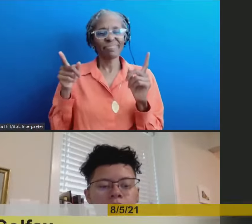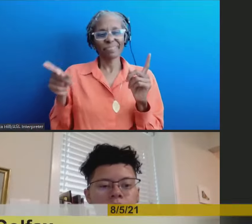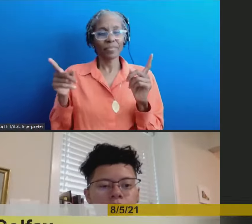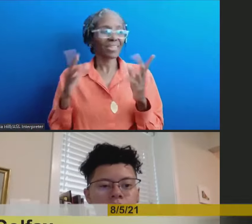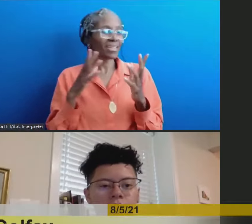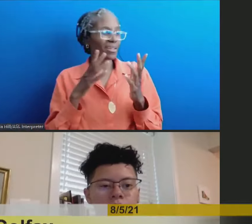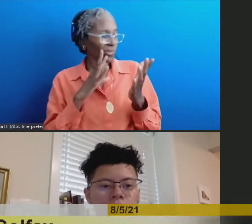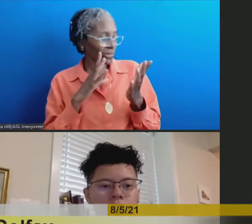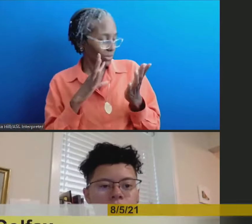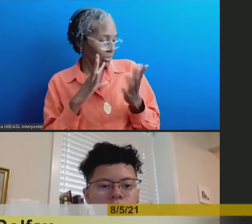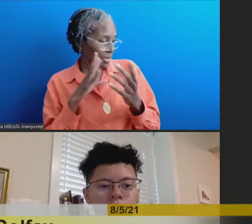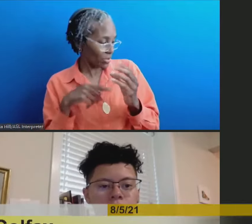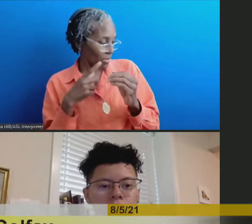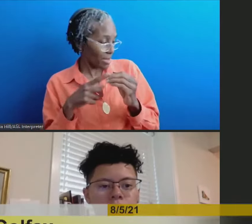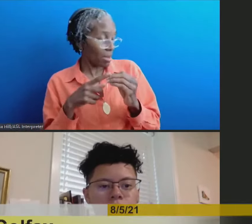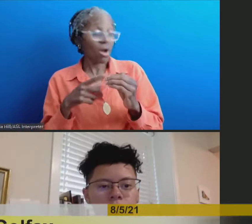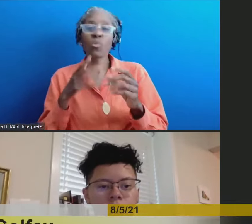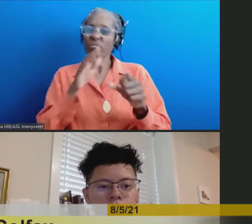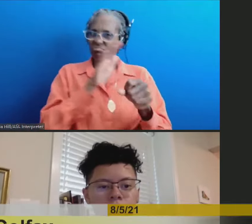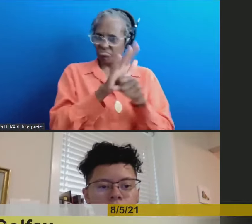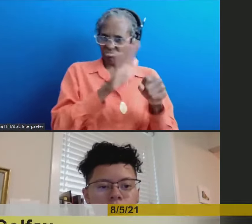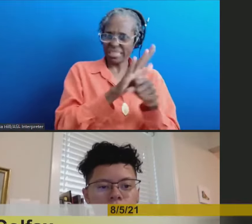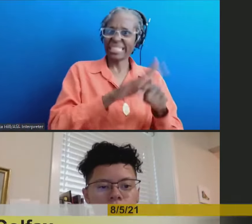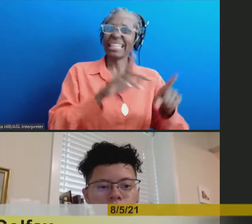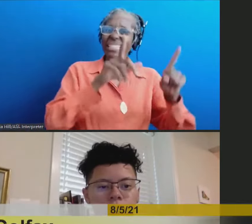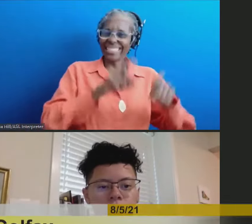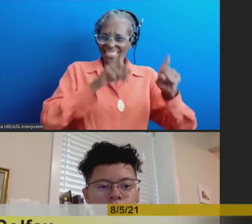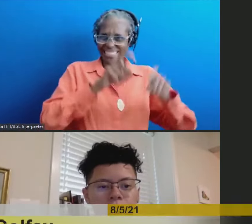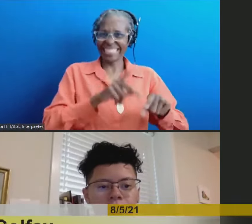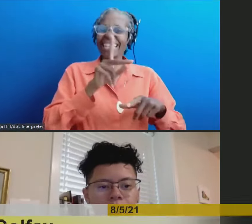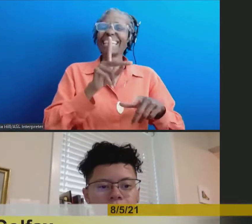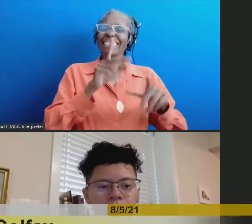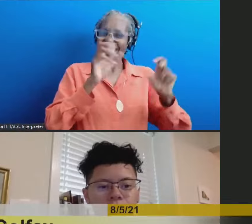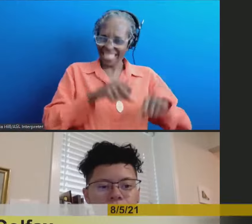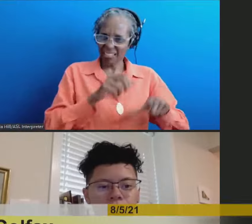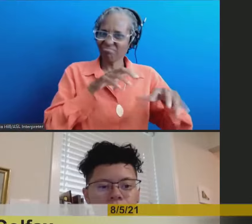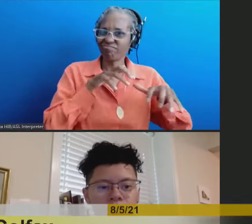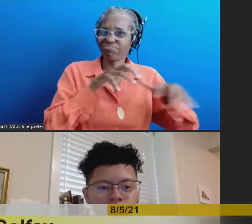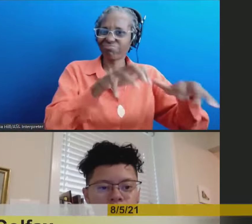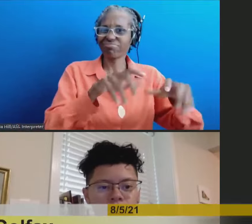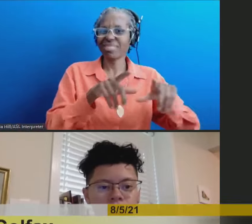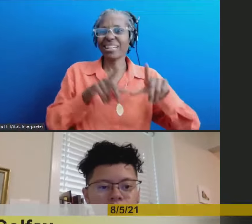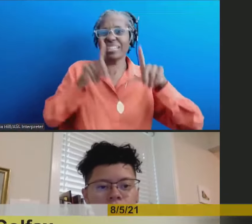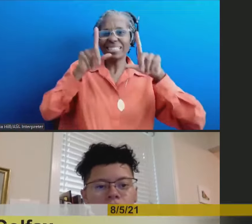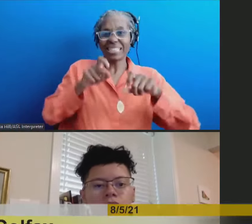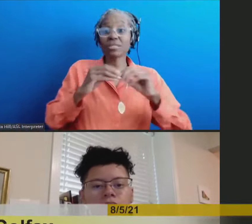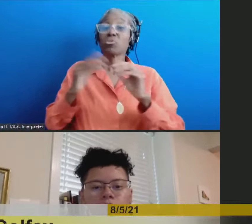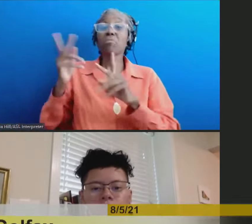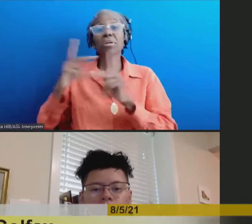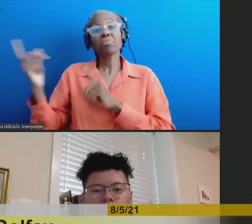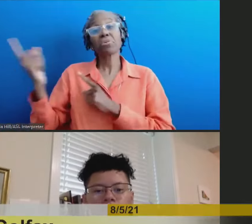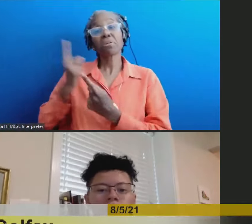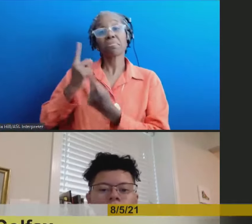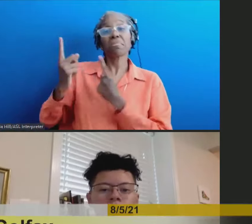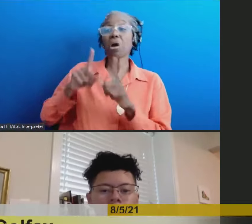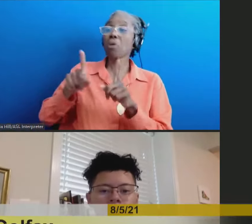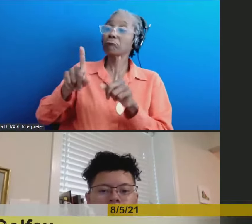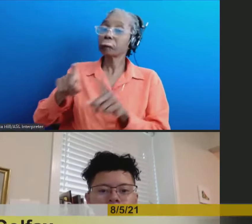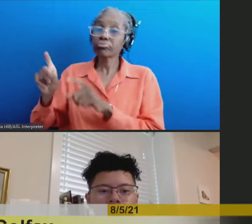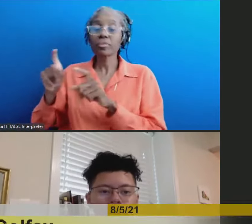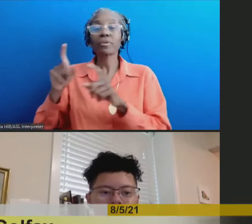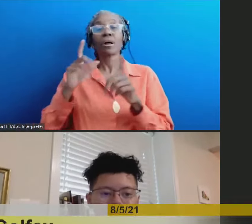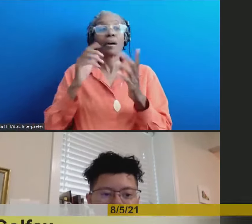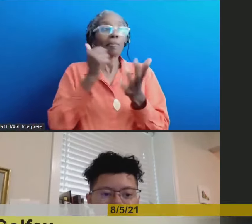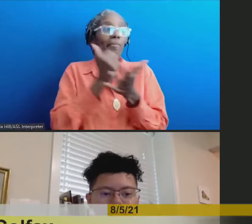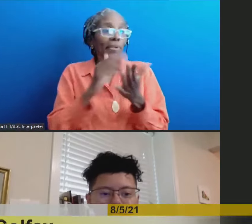outweighed our supply, but we are working with partners both within the city and across our